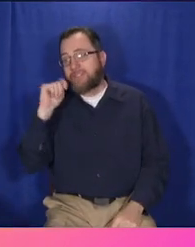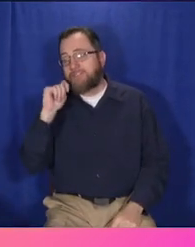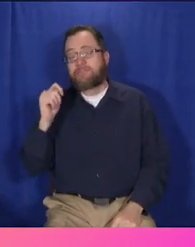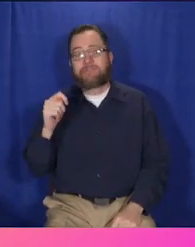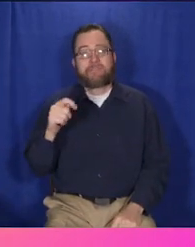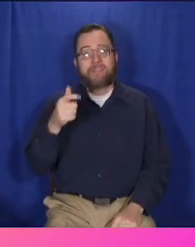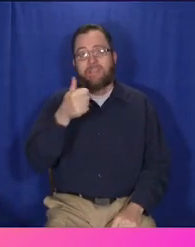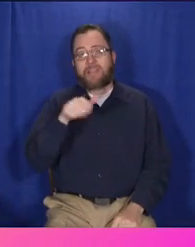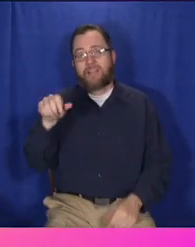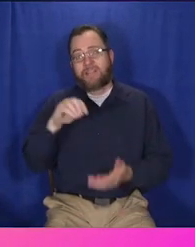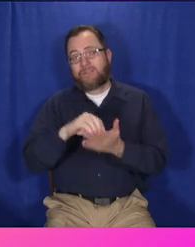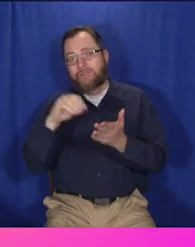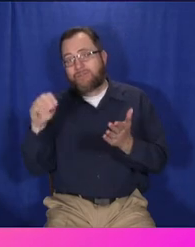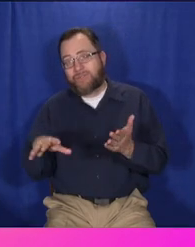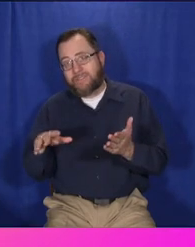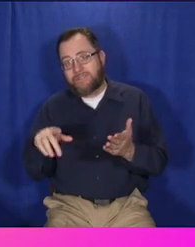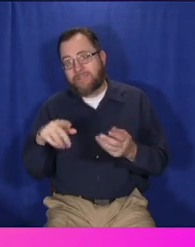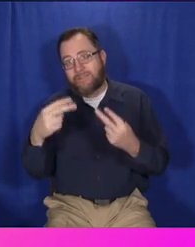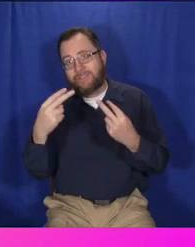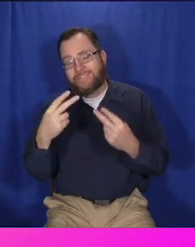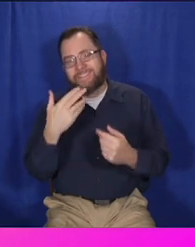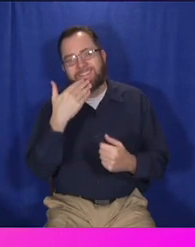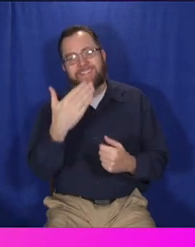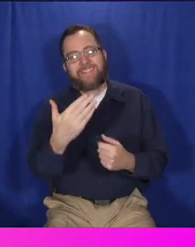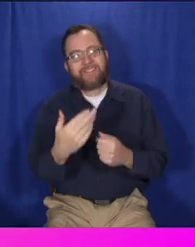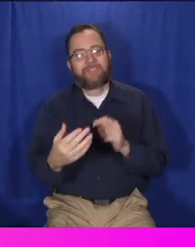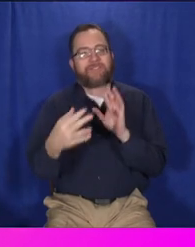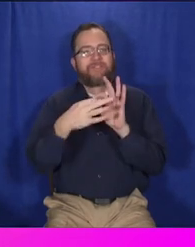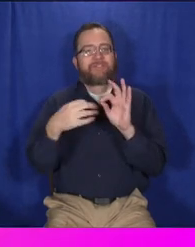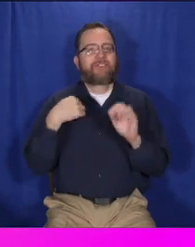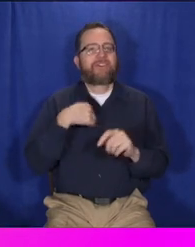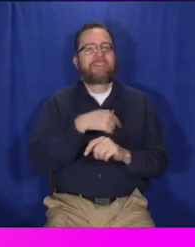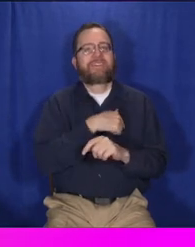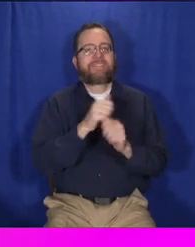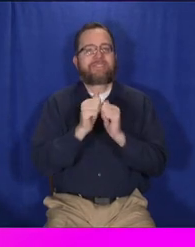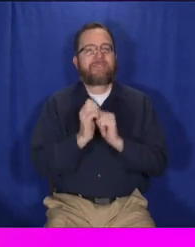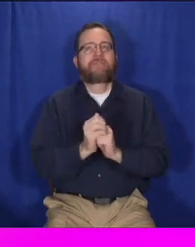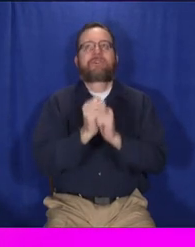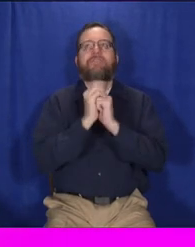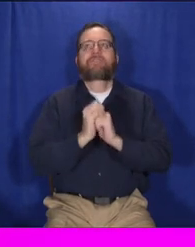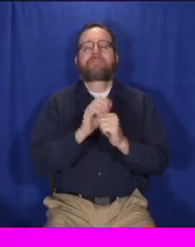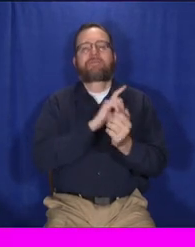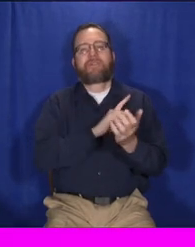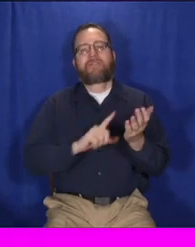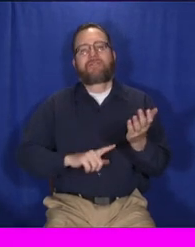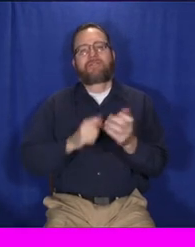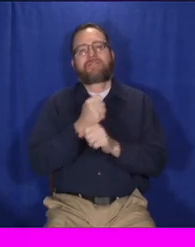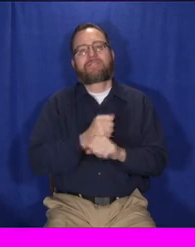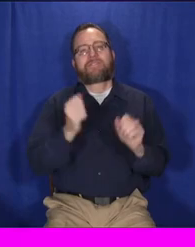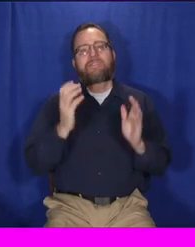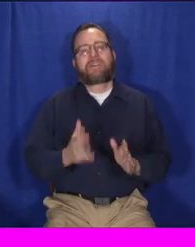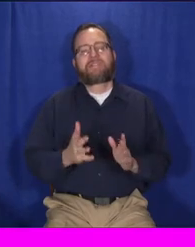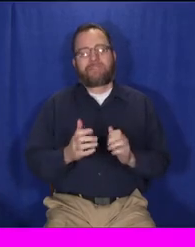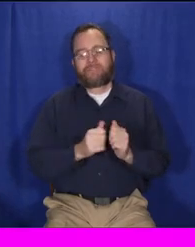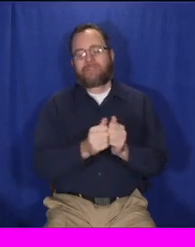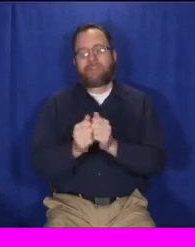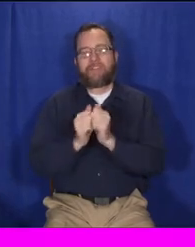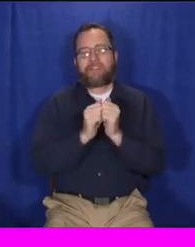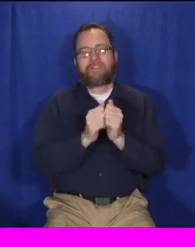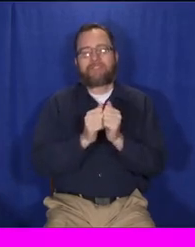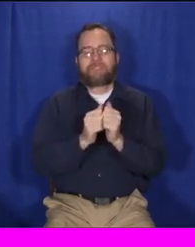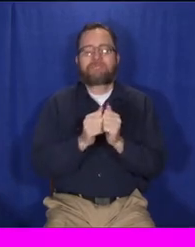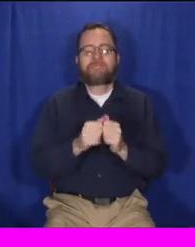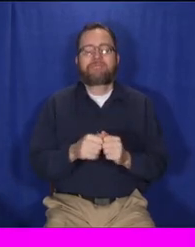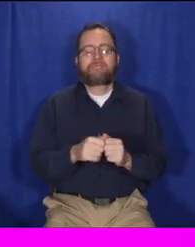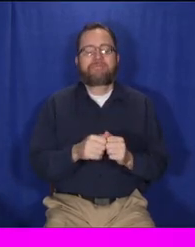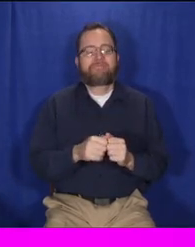there. Thank you for joining us this morning to worship our Lord and Savior together and to hear from God's word today. Thank you. Yeah.